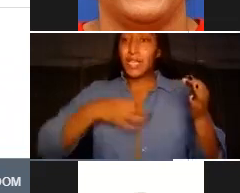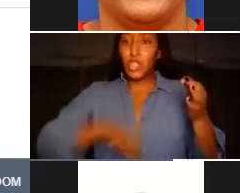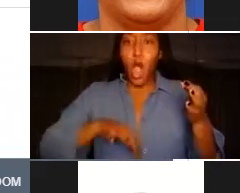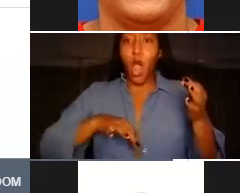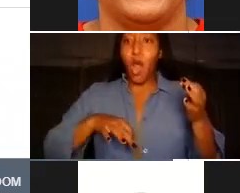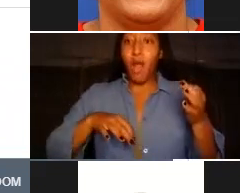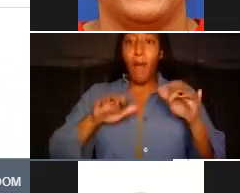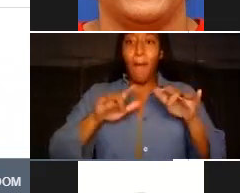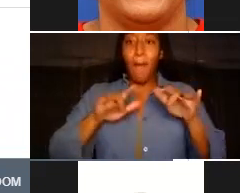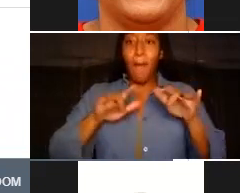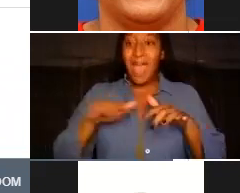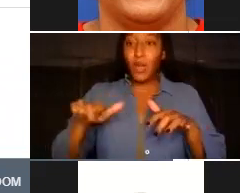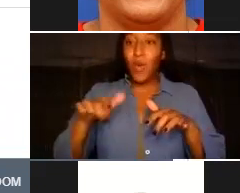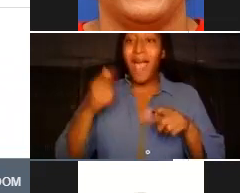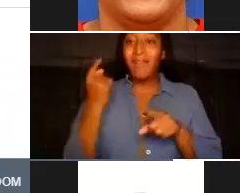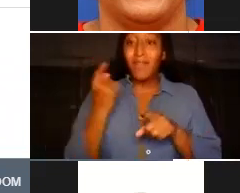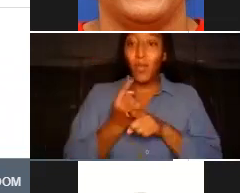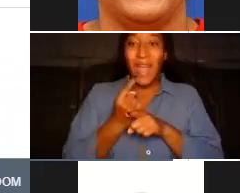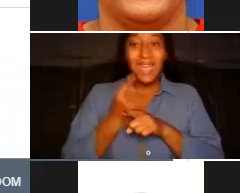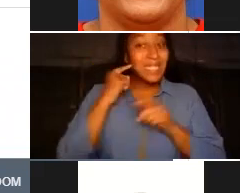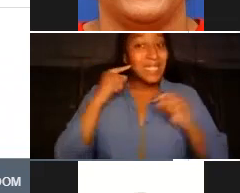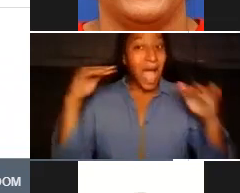vibrate in resonance.